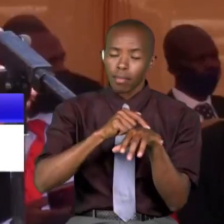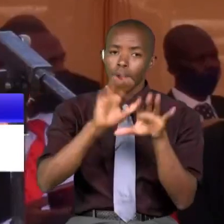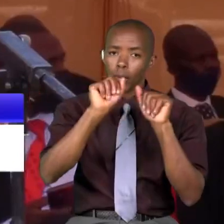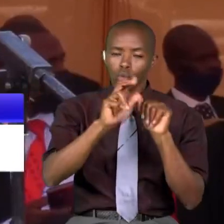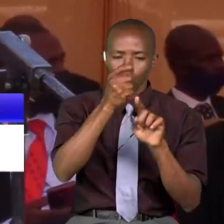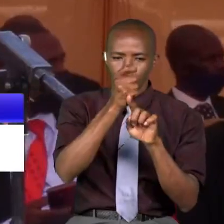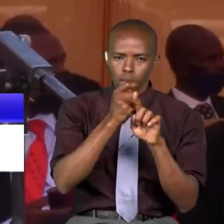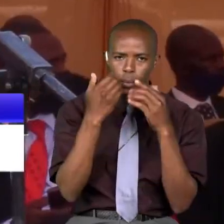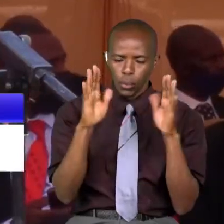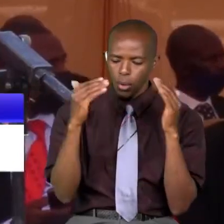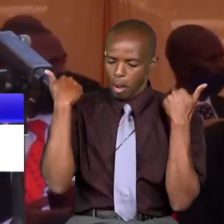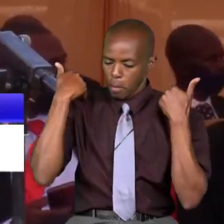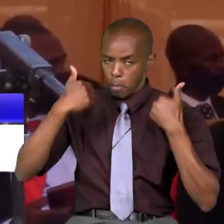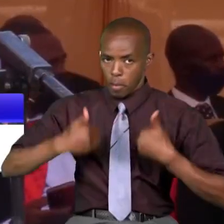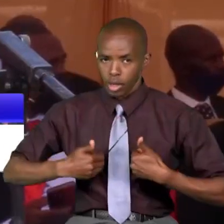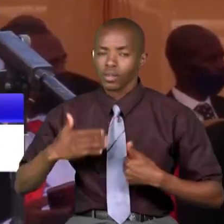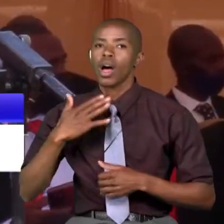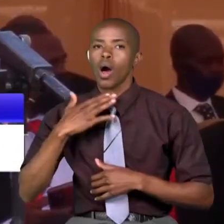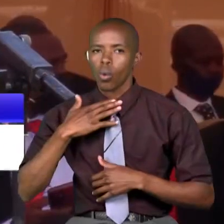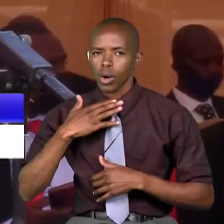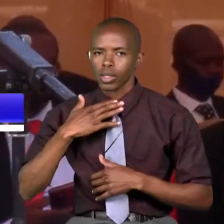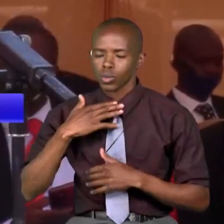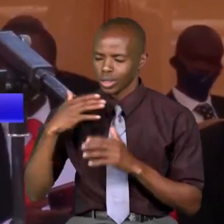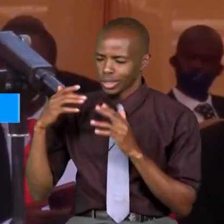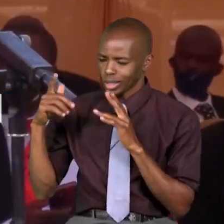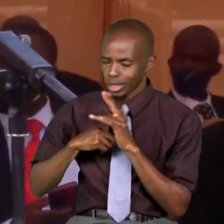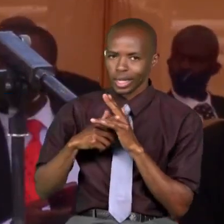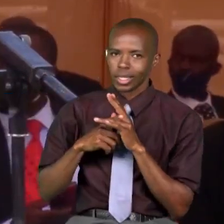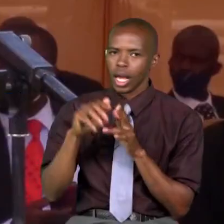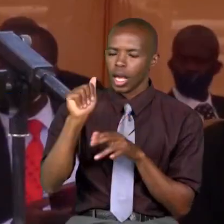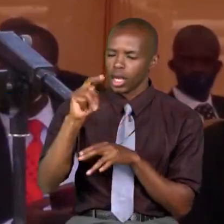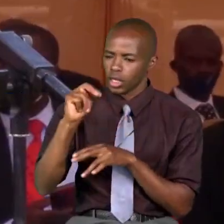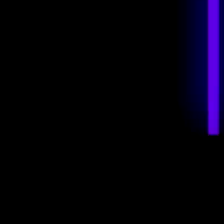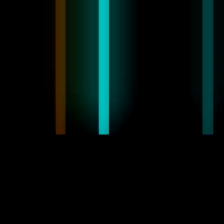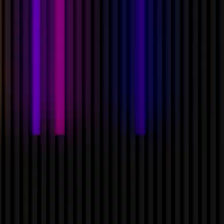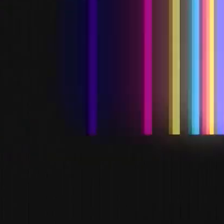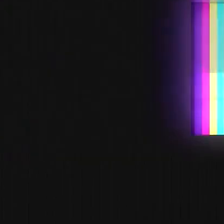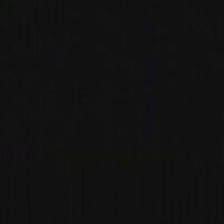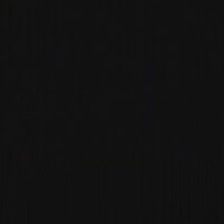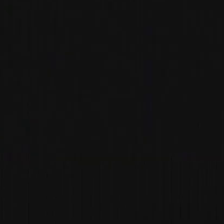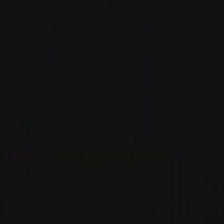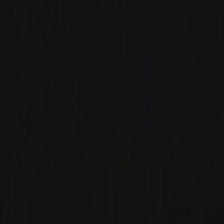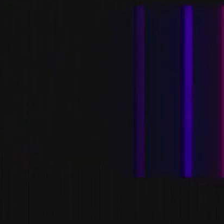ukiisha, na mimi nataka sasa tuanze muhula wa ANC wa Musalia.